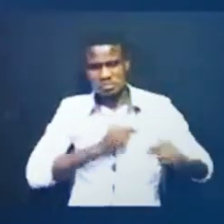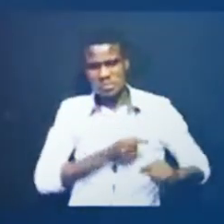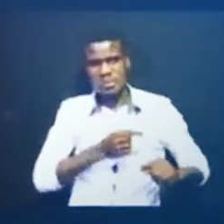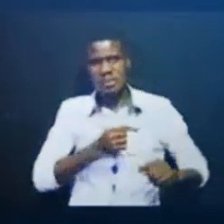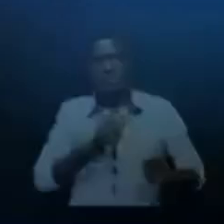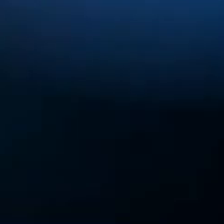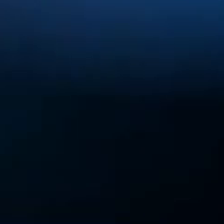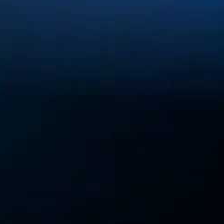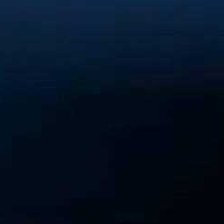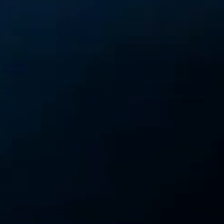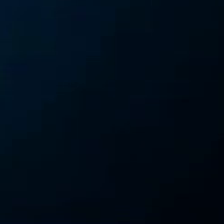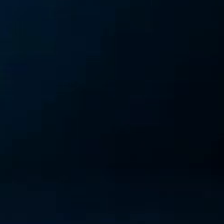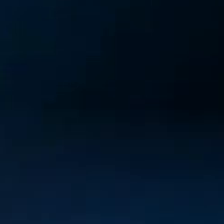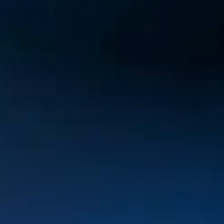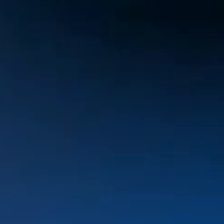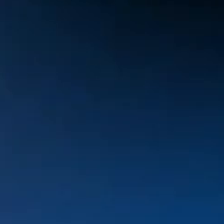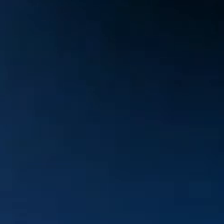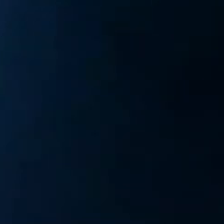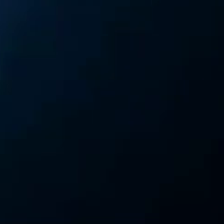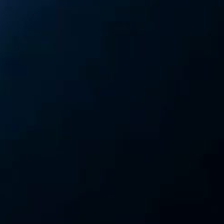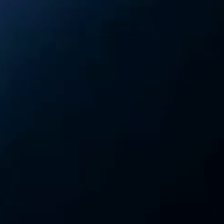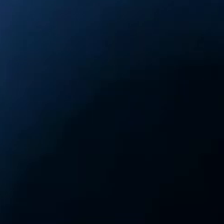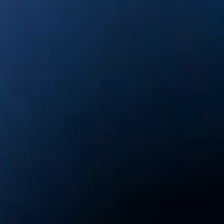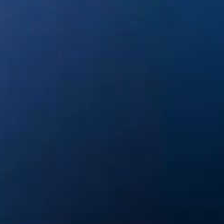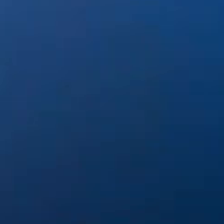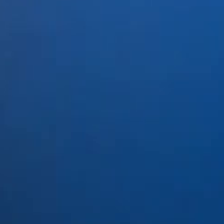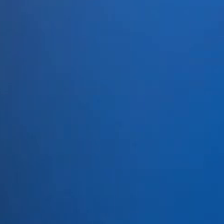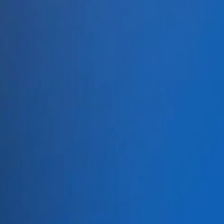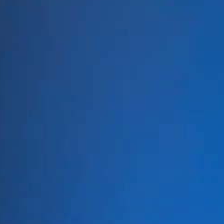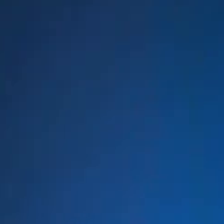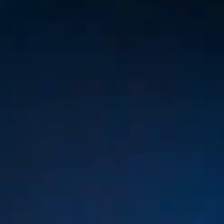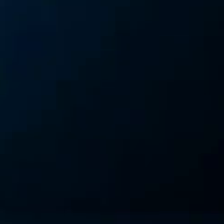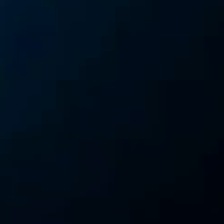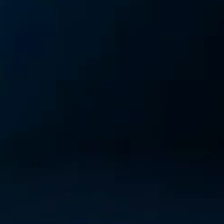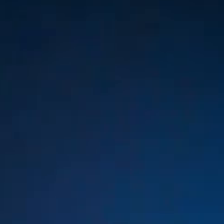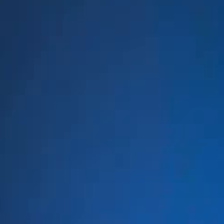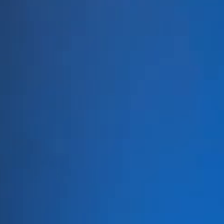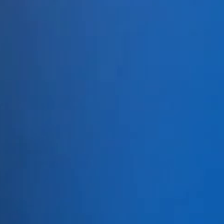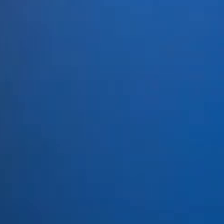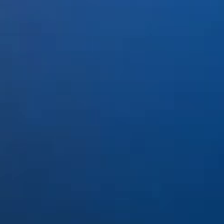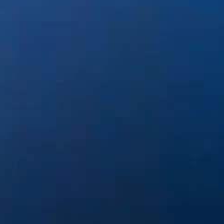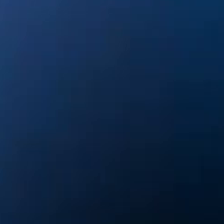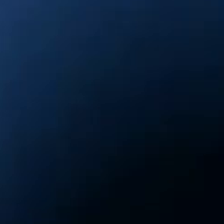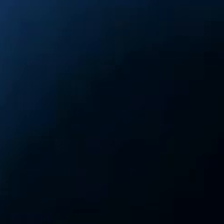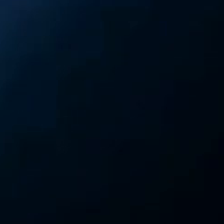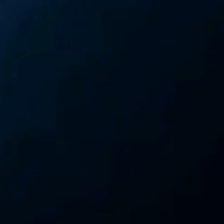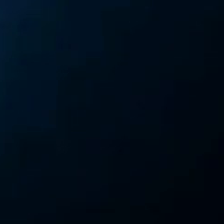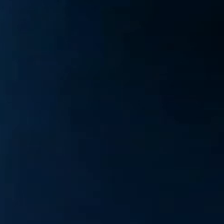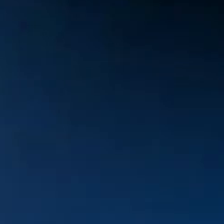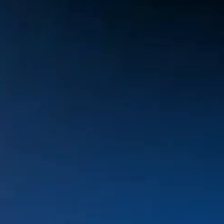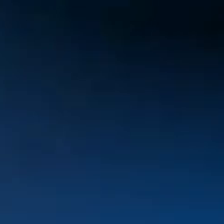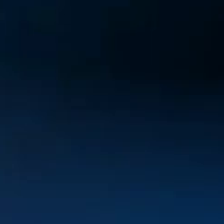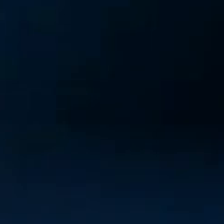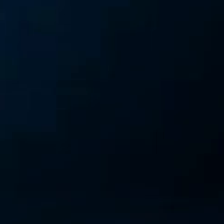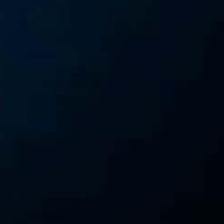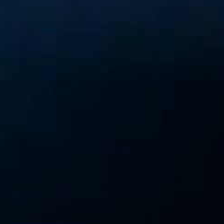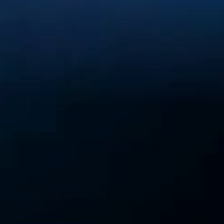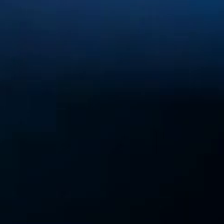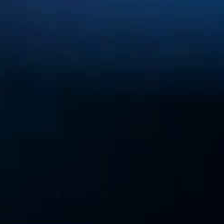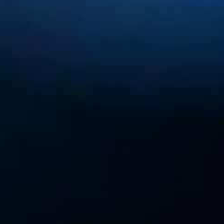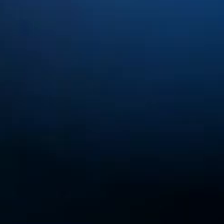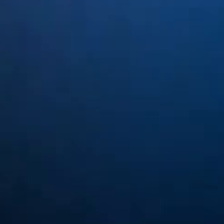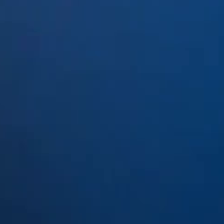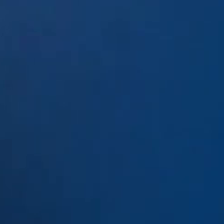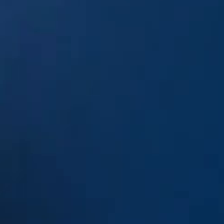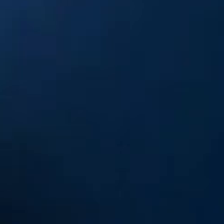that we suffer illusion. And no more bebre, wo wo ye mie mie ayende yao eshe ye mano. Eni chese, eto de bia,